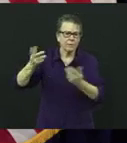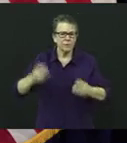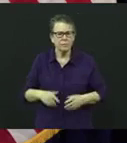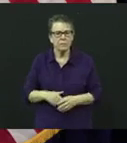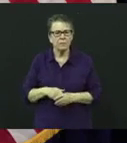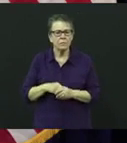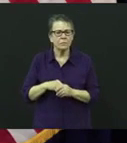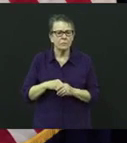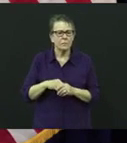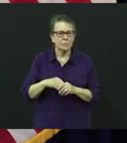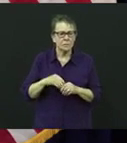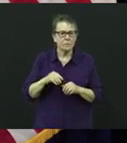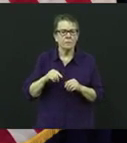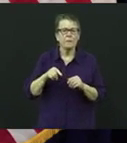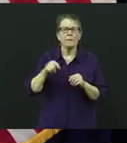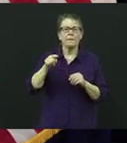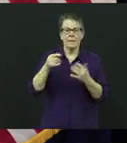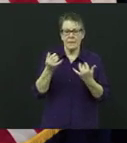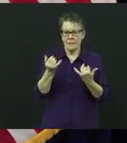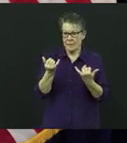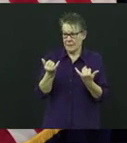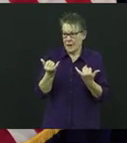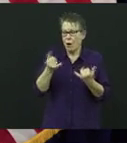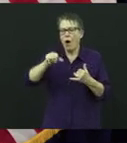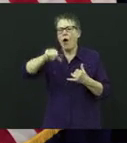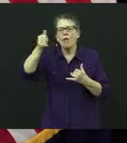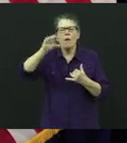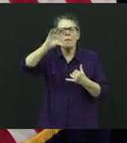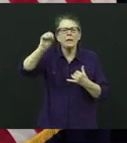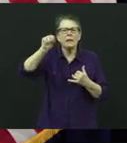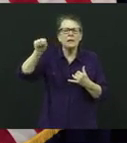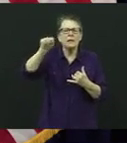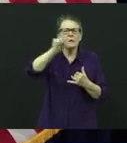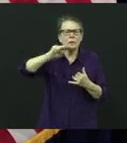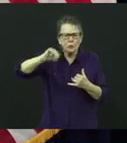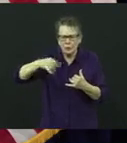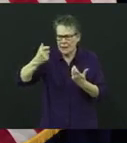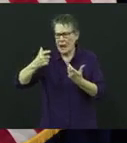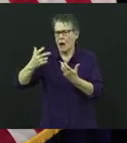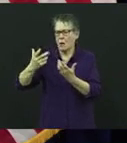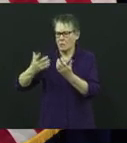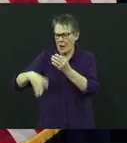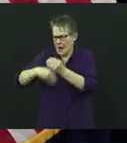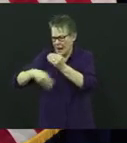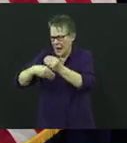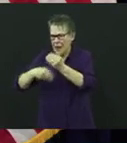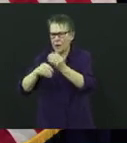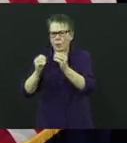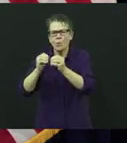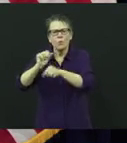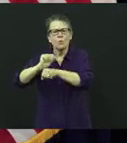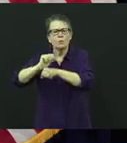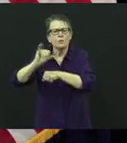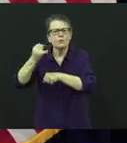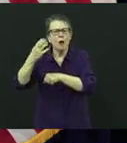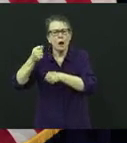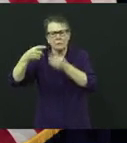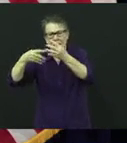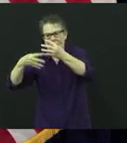of open jobs, I think I said yesterday there were about 8,000. That's gone up to more than 12,000 from more than